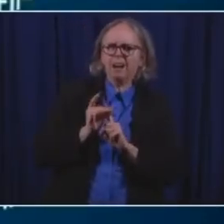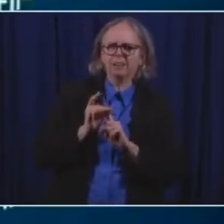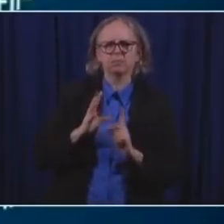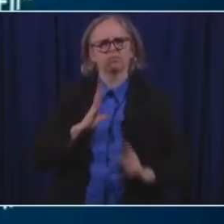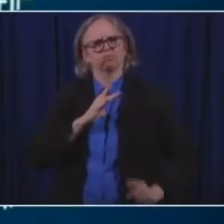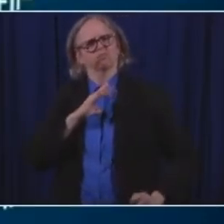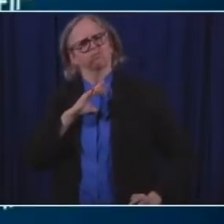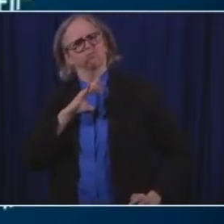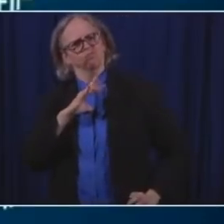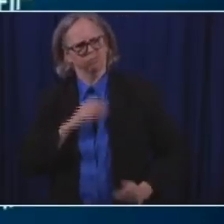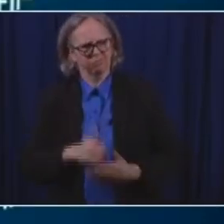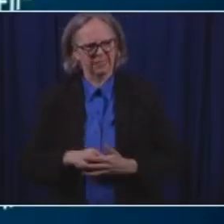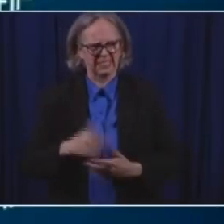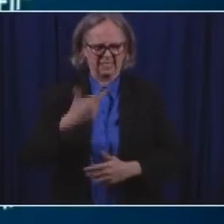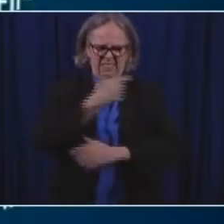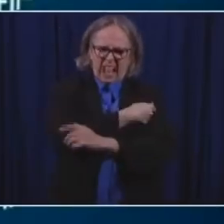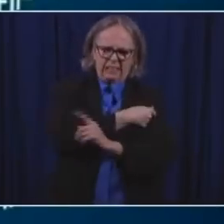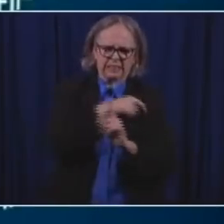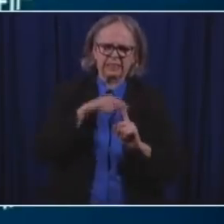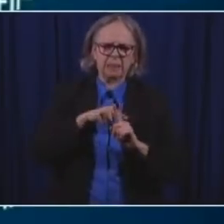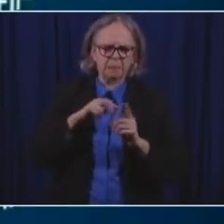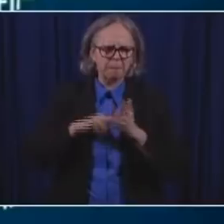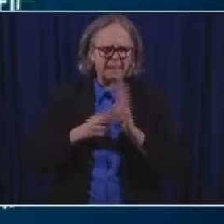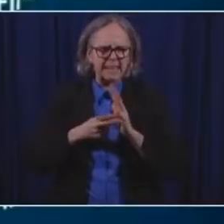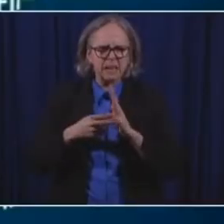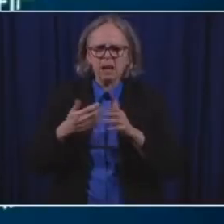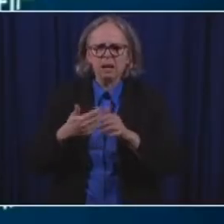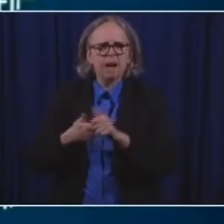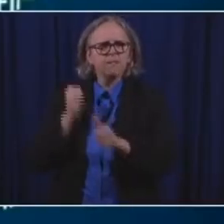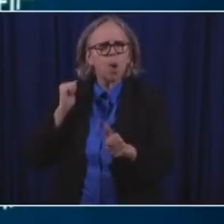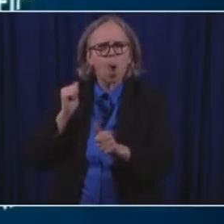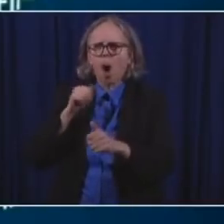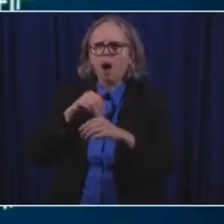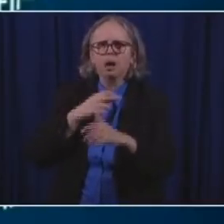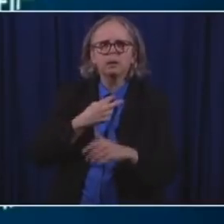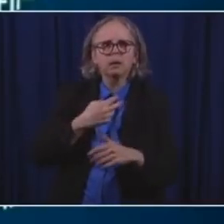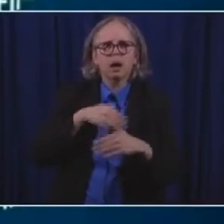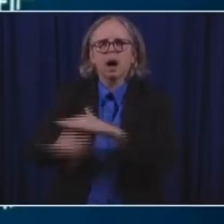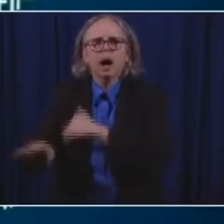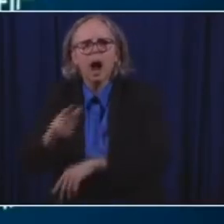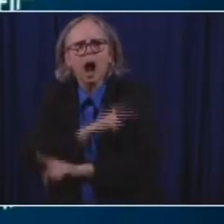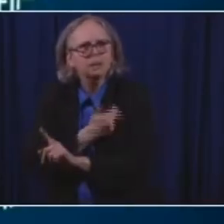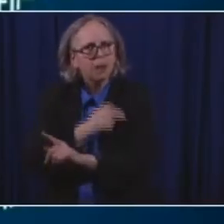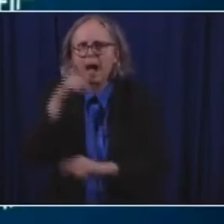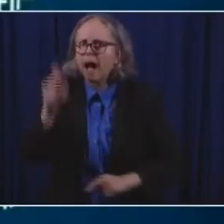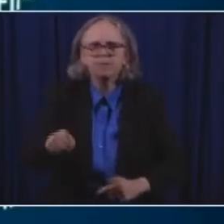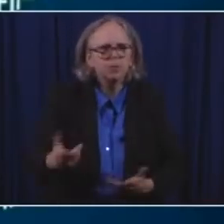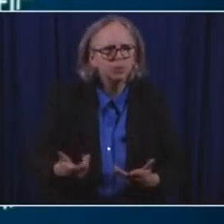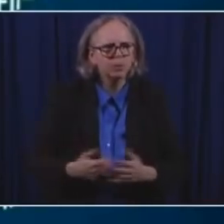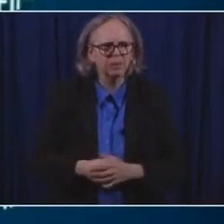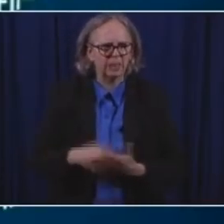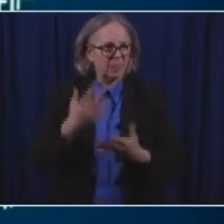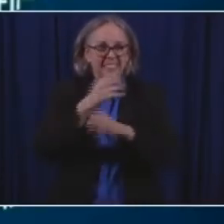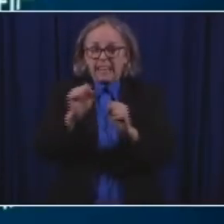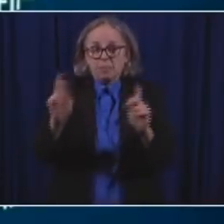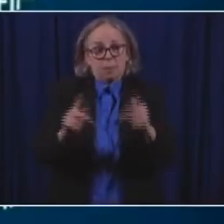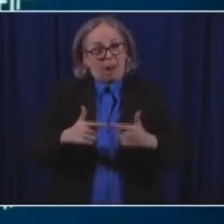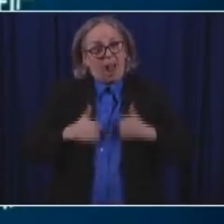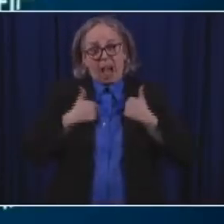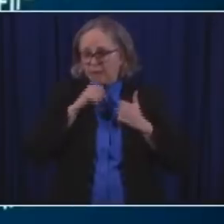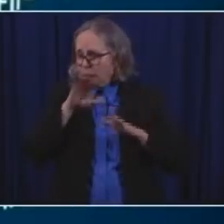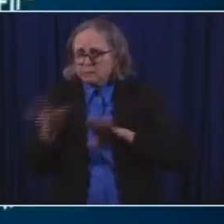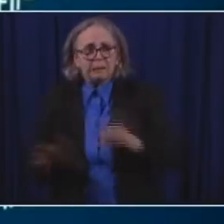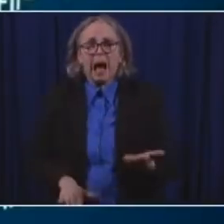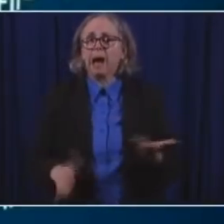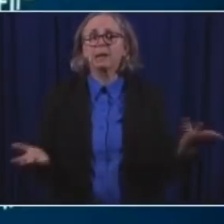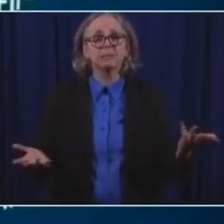vaccine will keep people out of the hospital, and it means receiving a vaccine will save lives. I'd